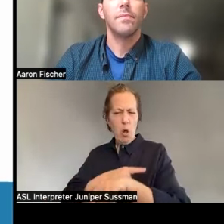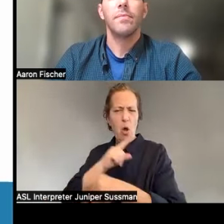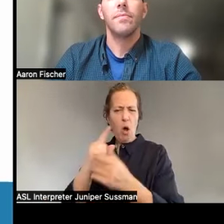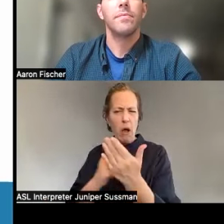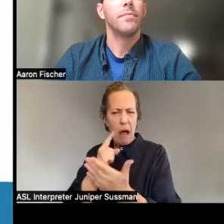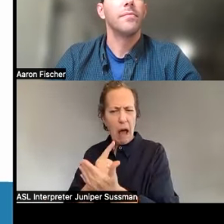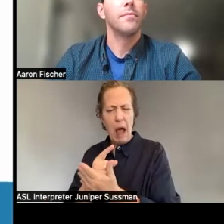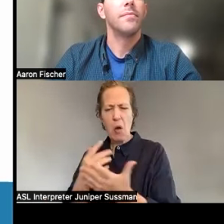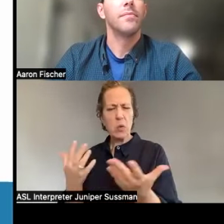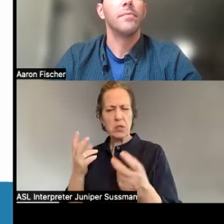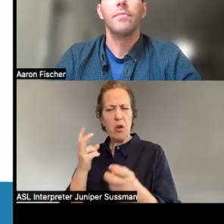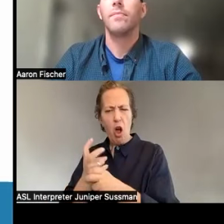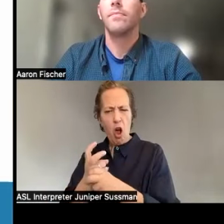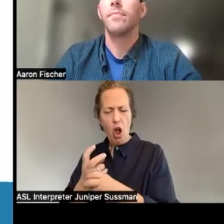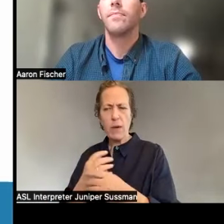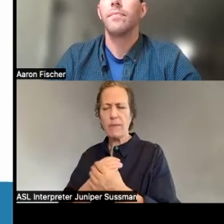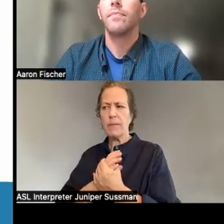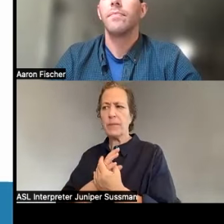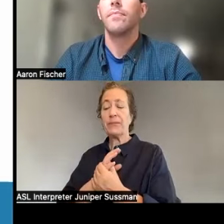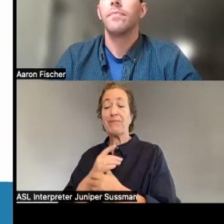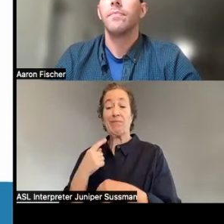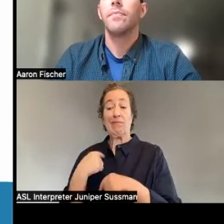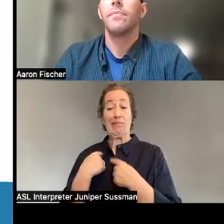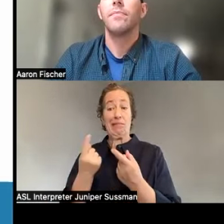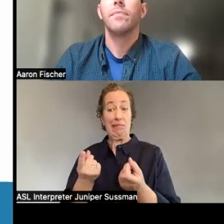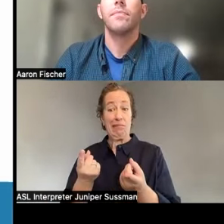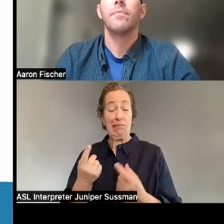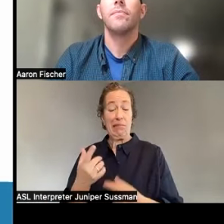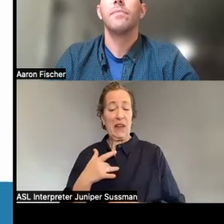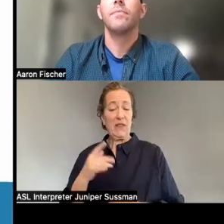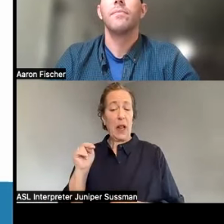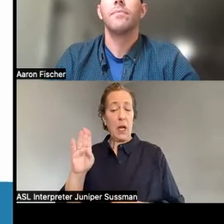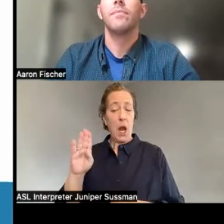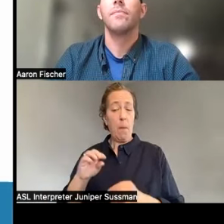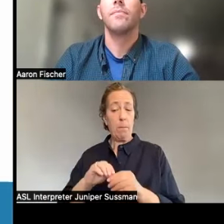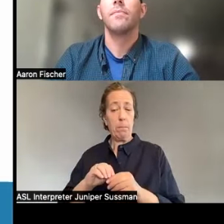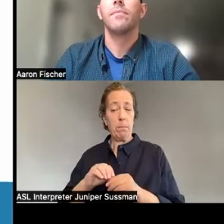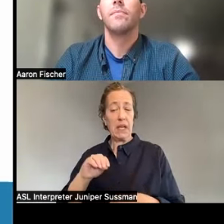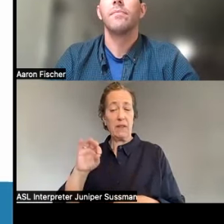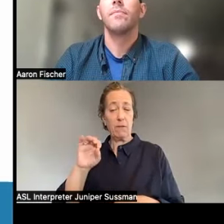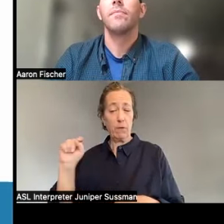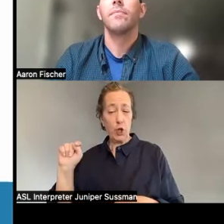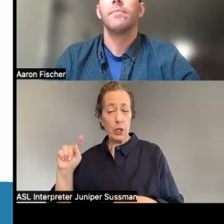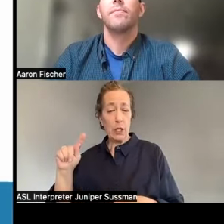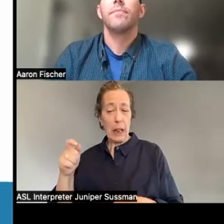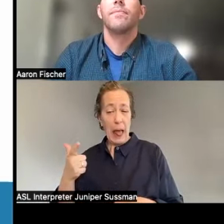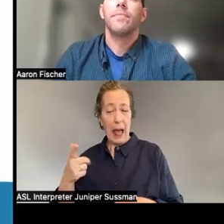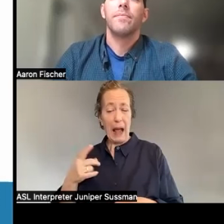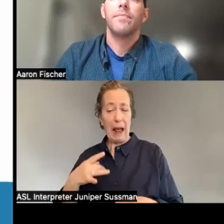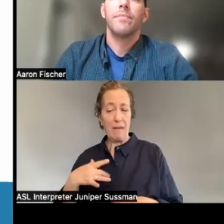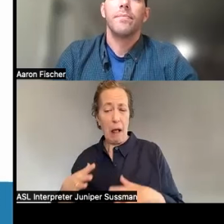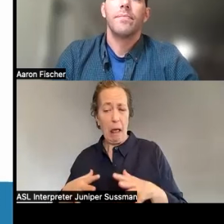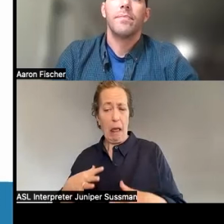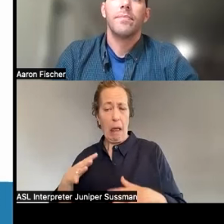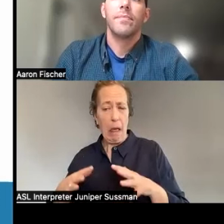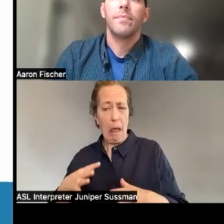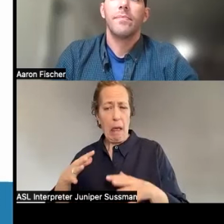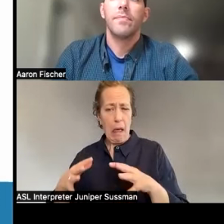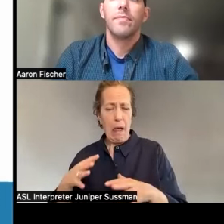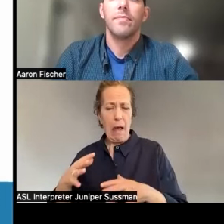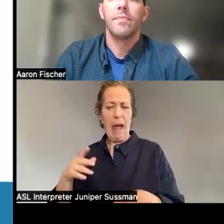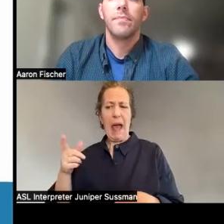Frank began experiencing numbness in his left foot and lower leg. It has slowed him down at work, and he's been berated for not getting as